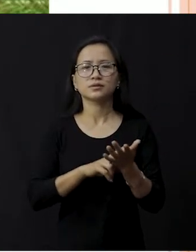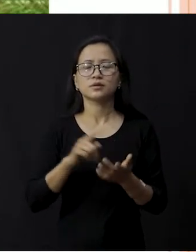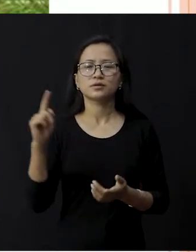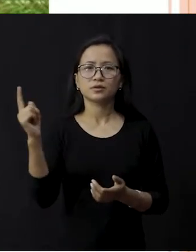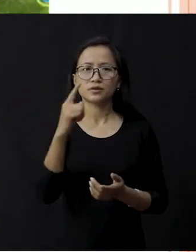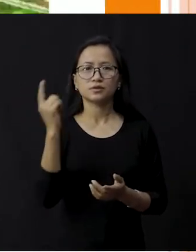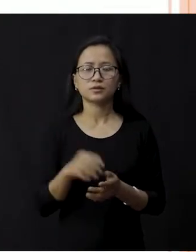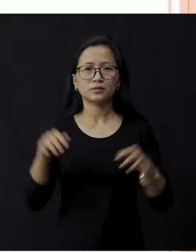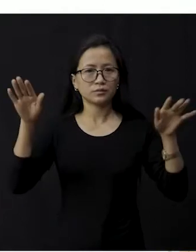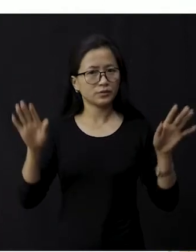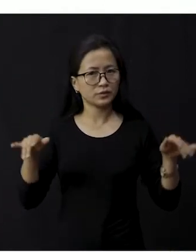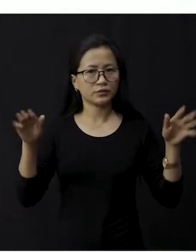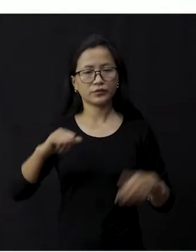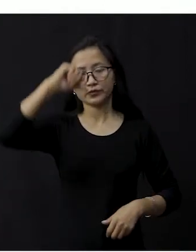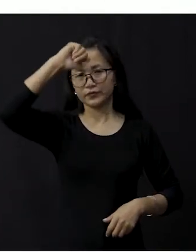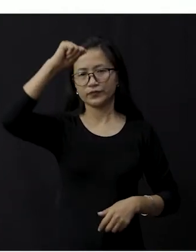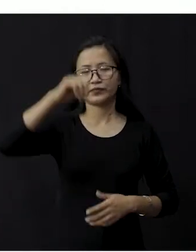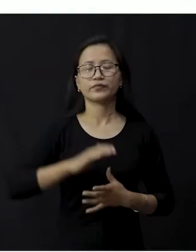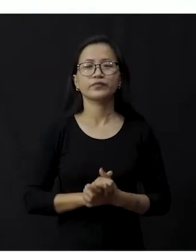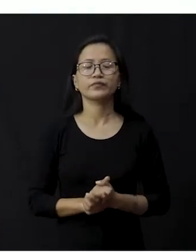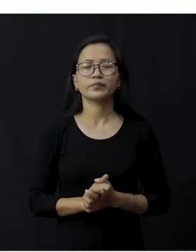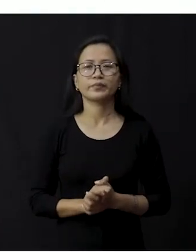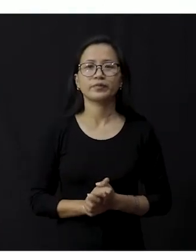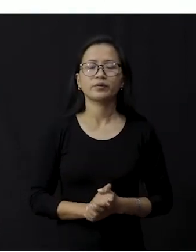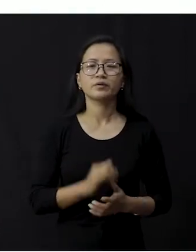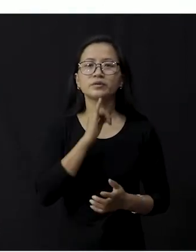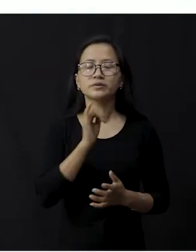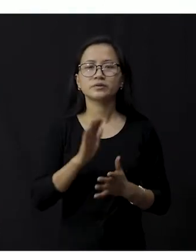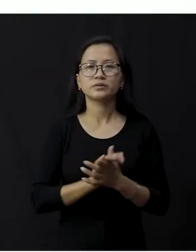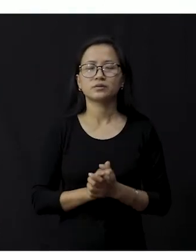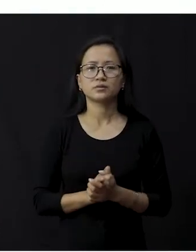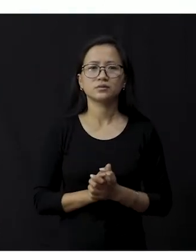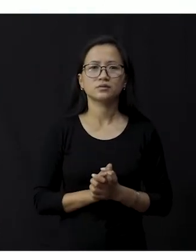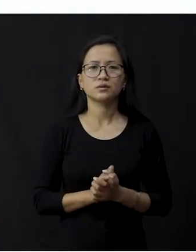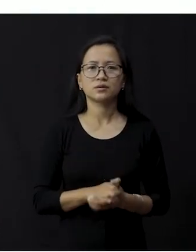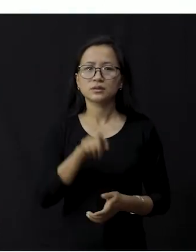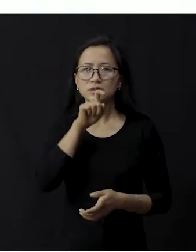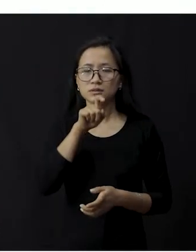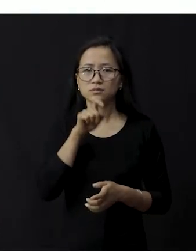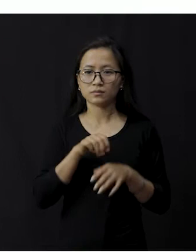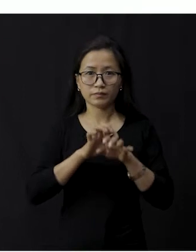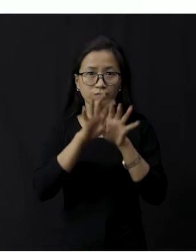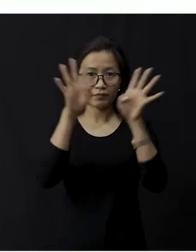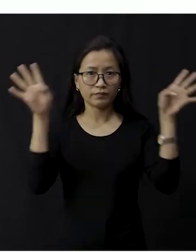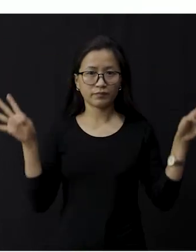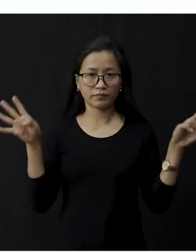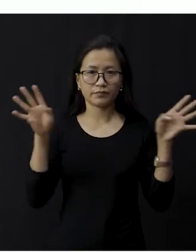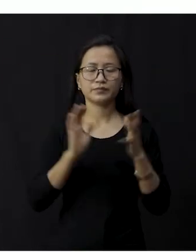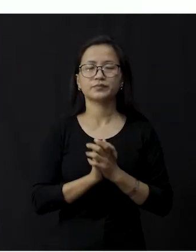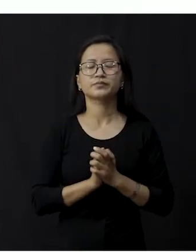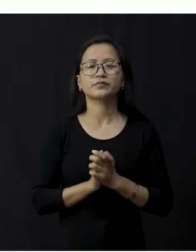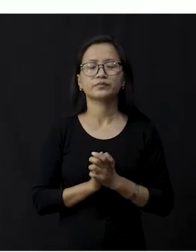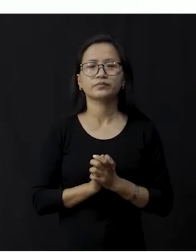bird of India. So the national bird of India is peacock. The national bird